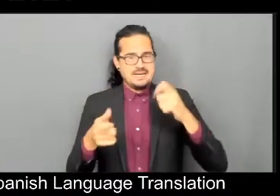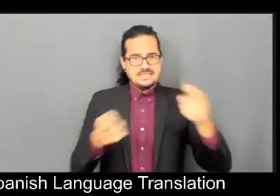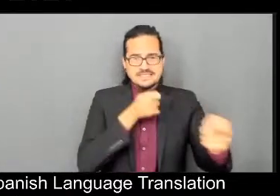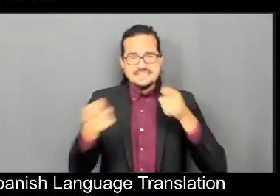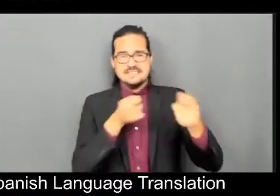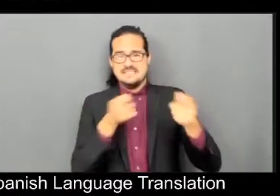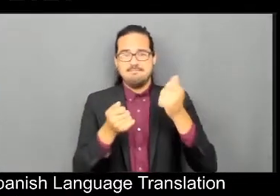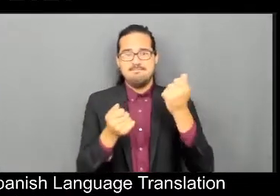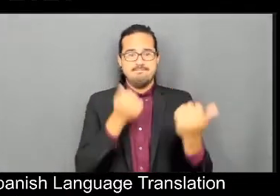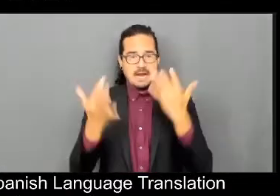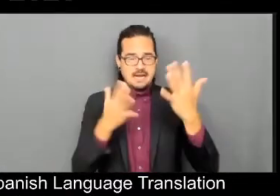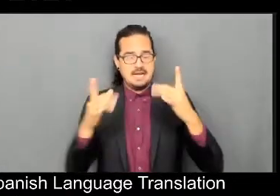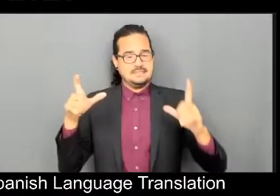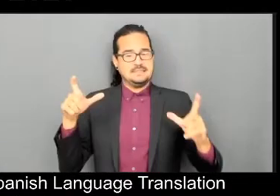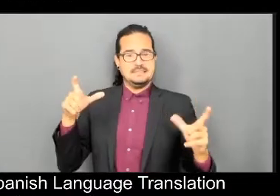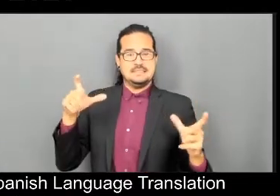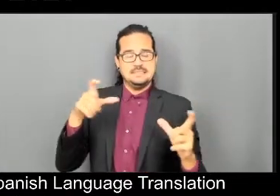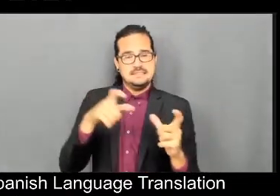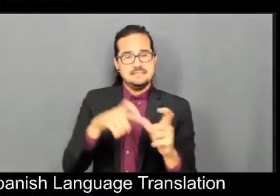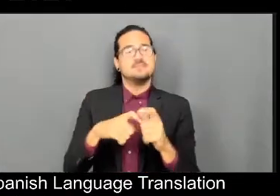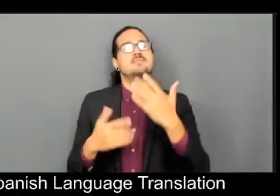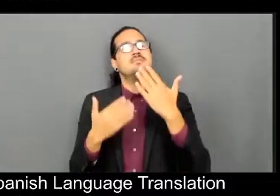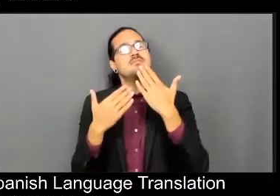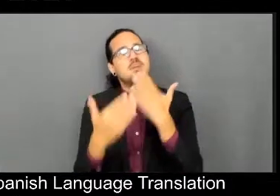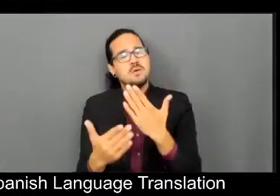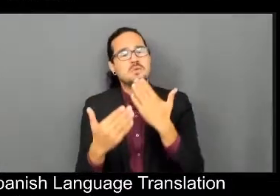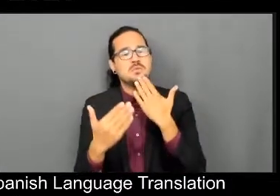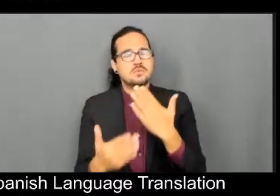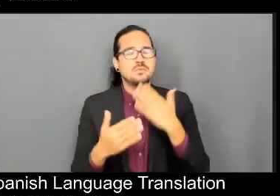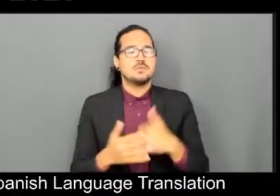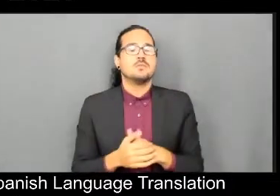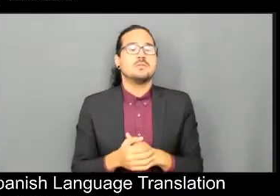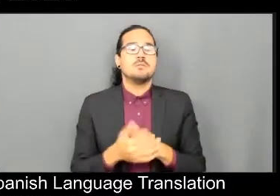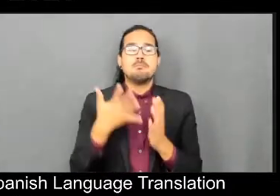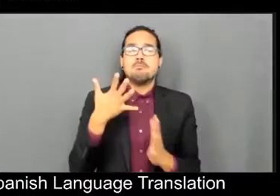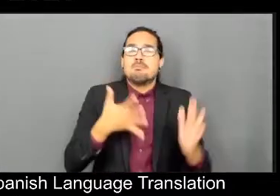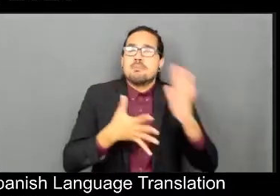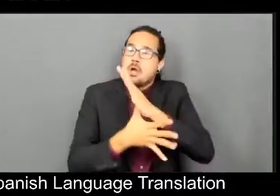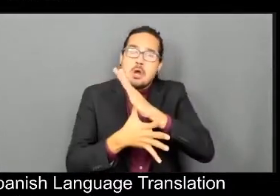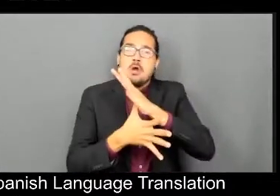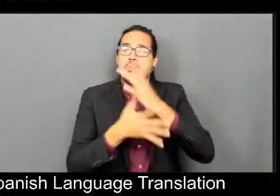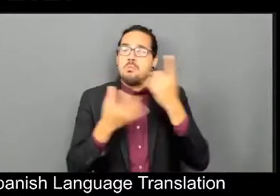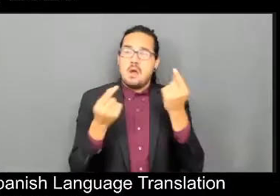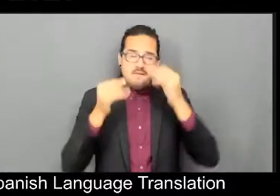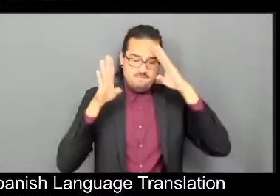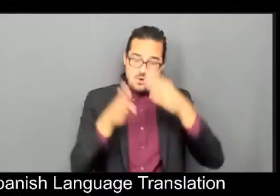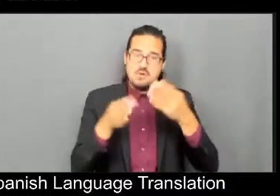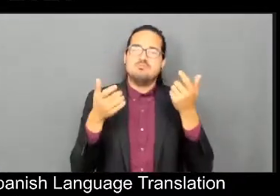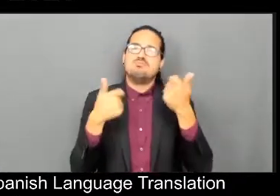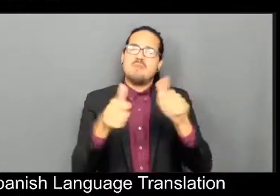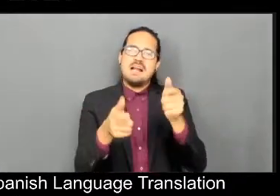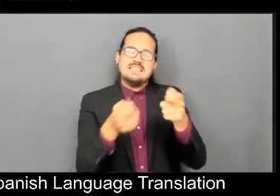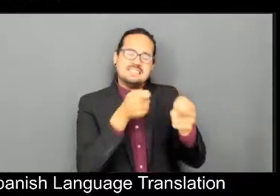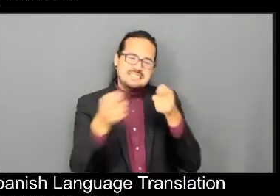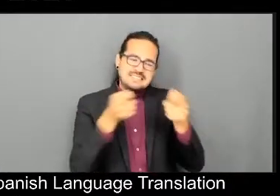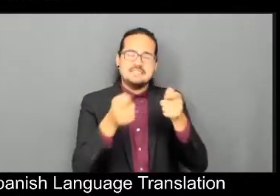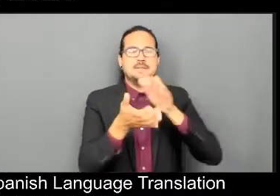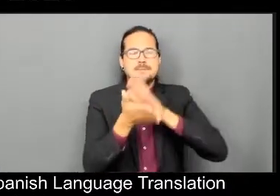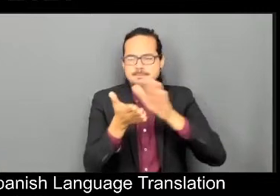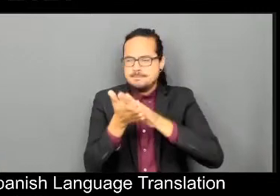priority remains to get this buttoned up, get evacuees back into their houses, return to some sense